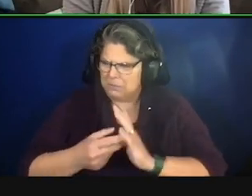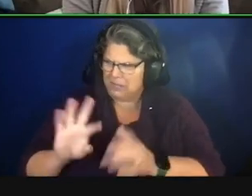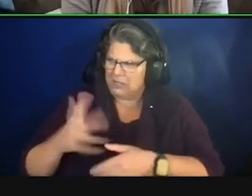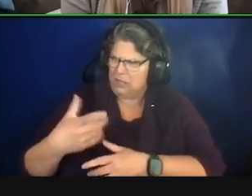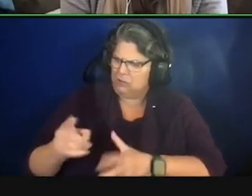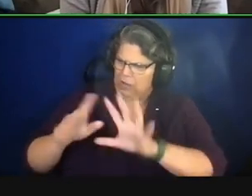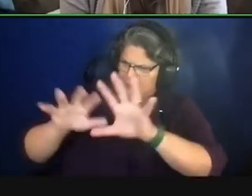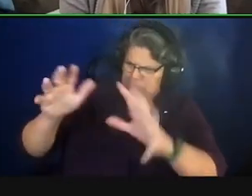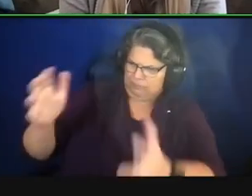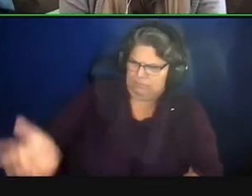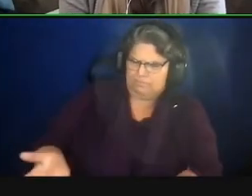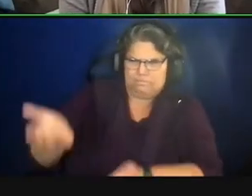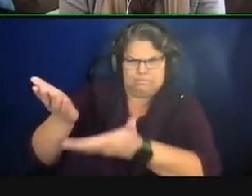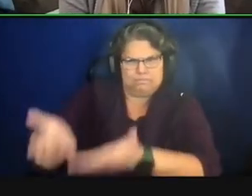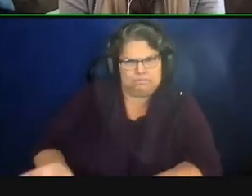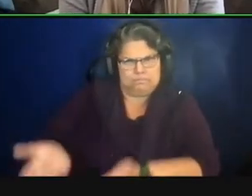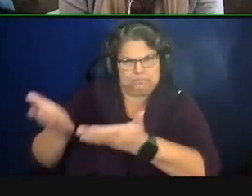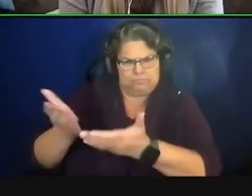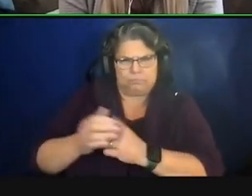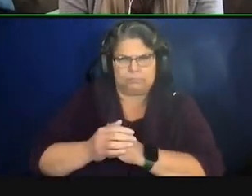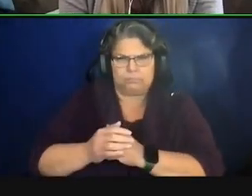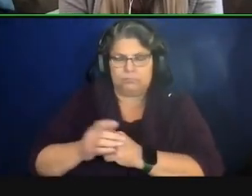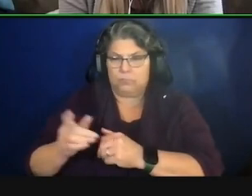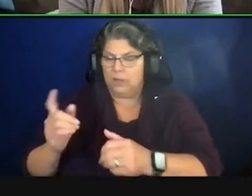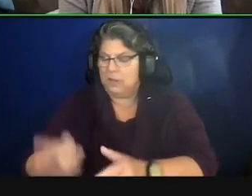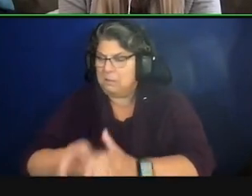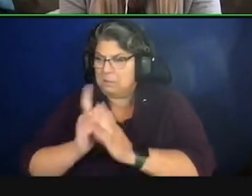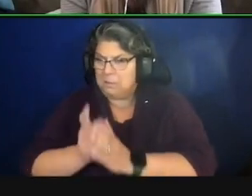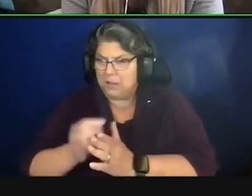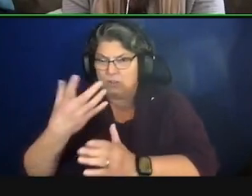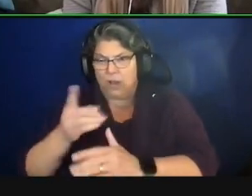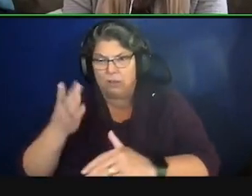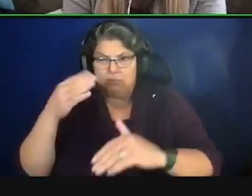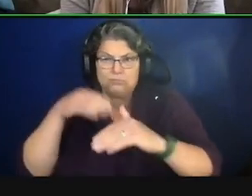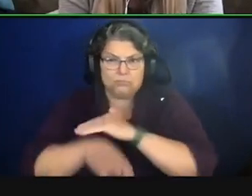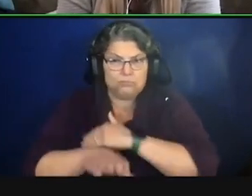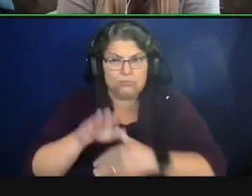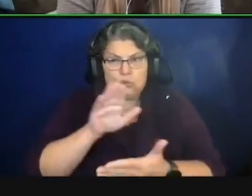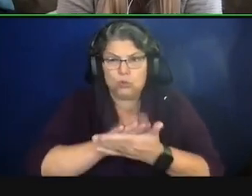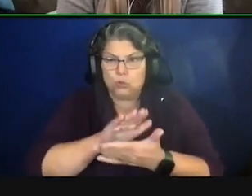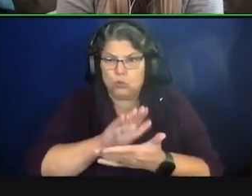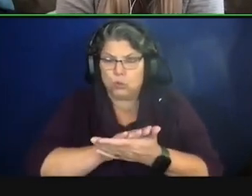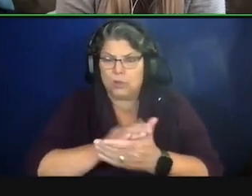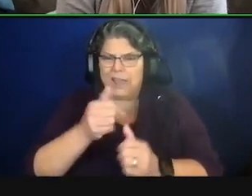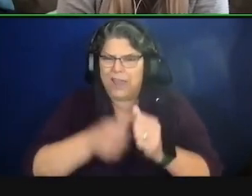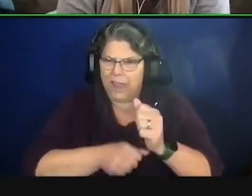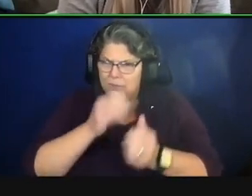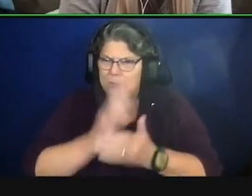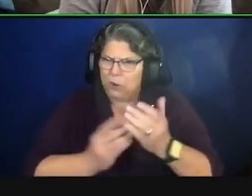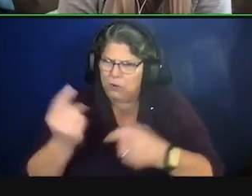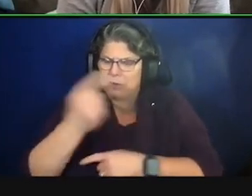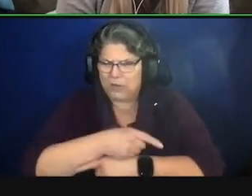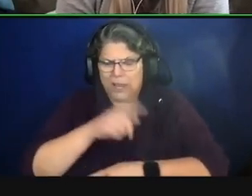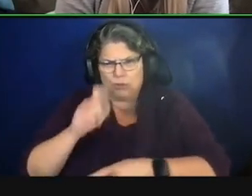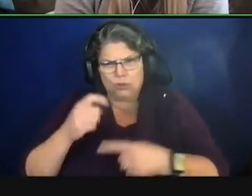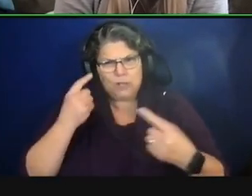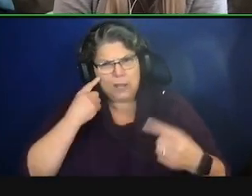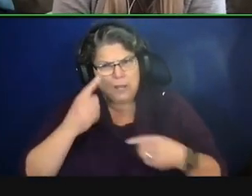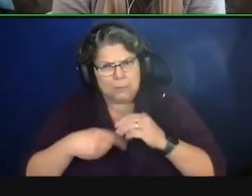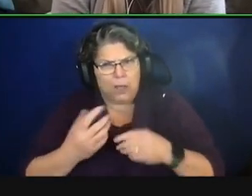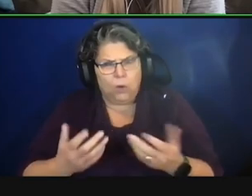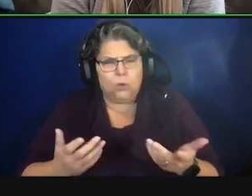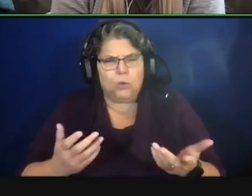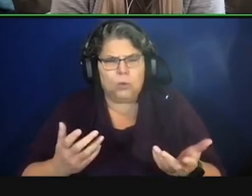child. So from the moment that child steps on campus, every aspect of their day should be considered. And once